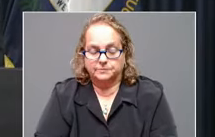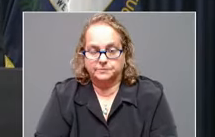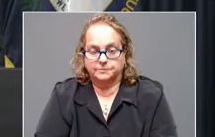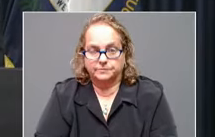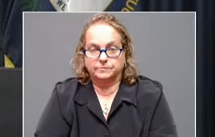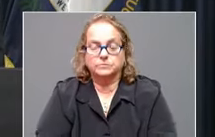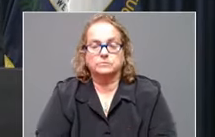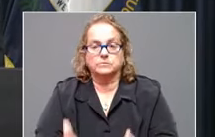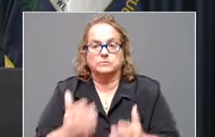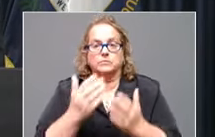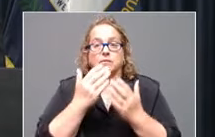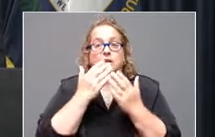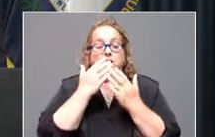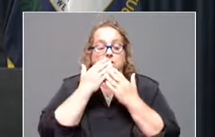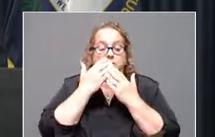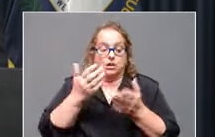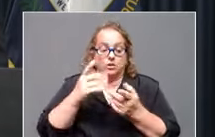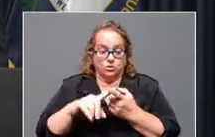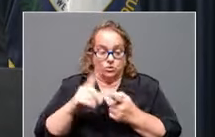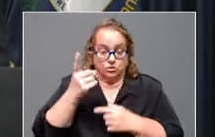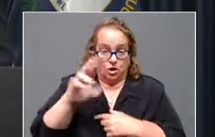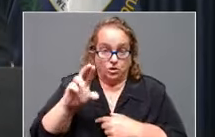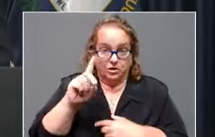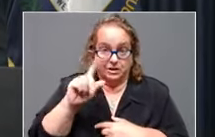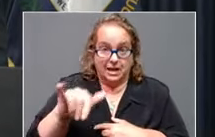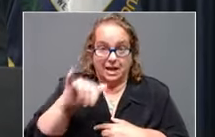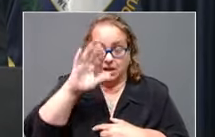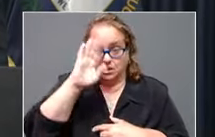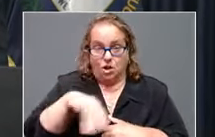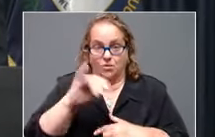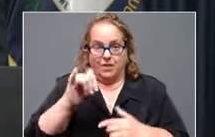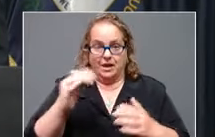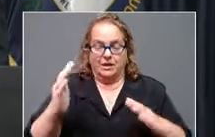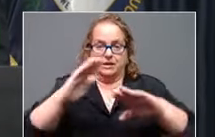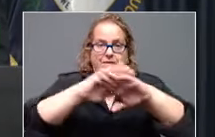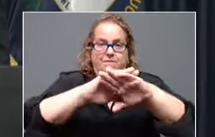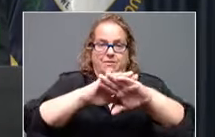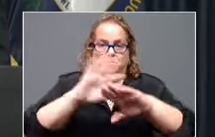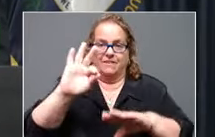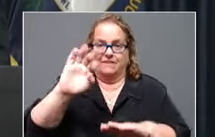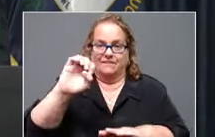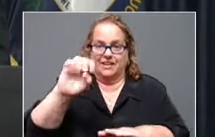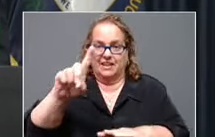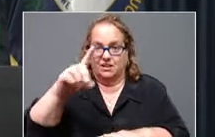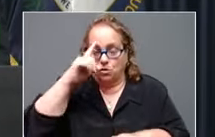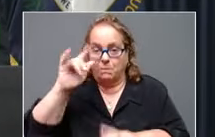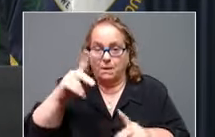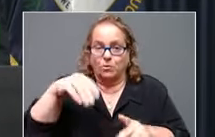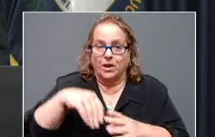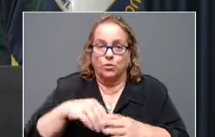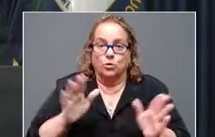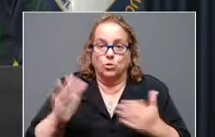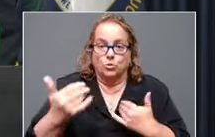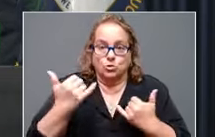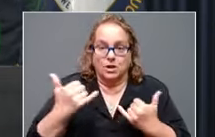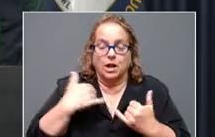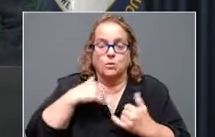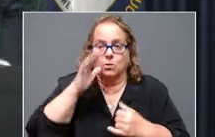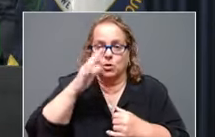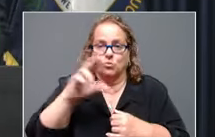we expect to have the most Kentuckians hospitalized due to COVID in 2 weeks than we have had at any